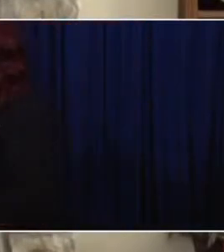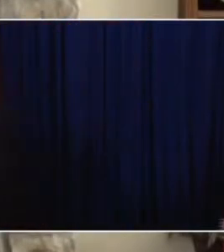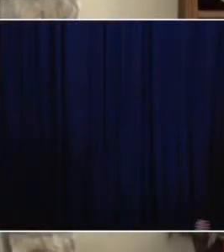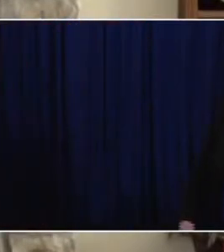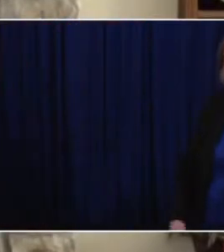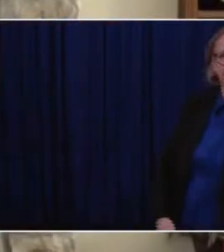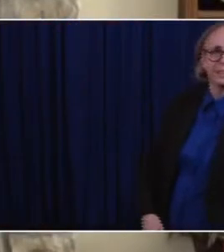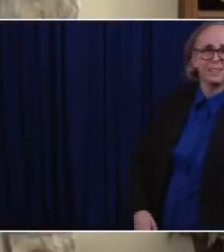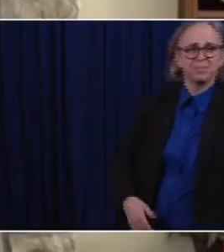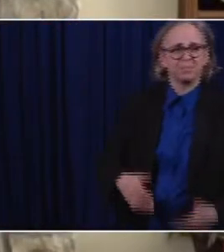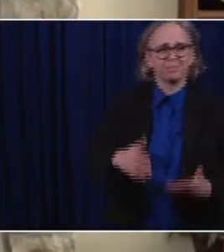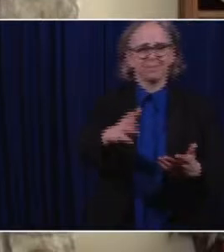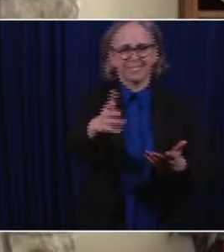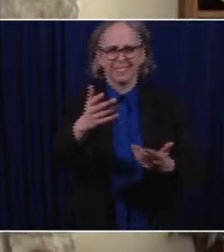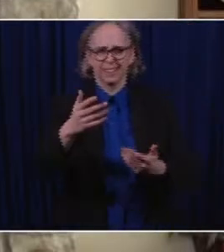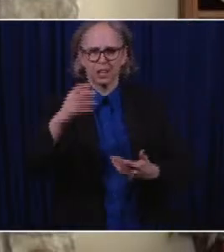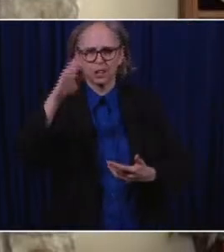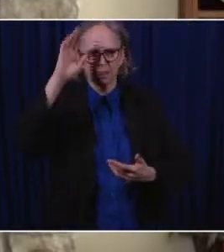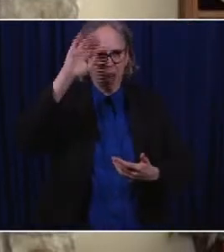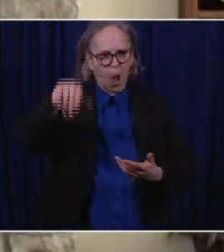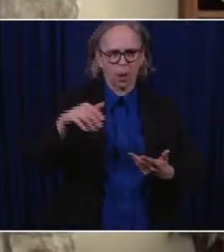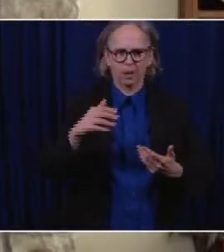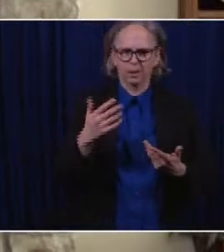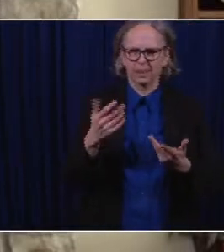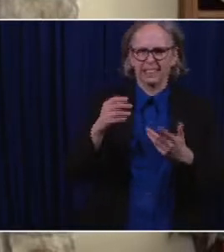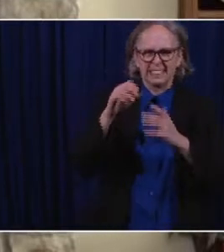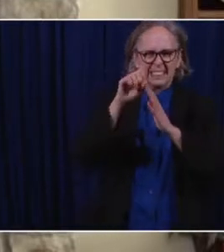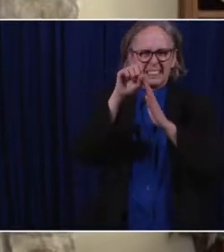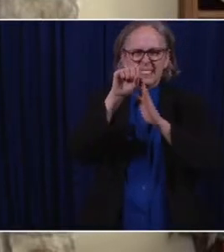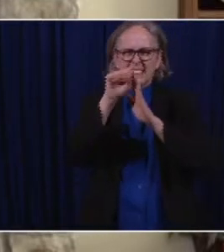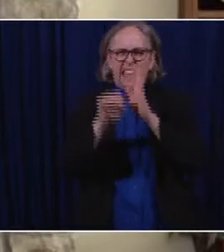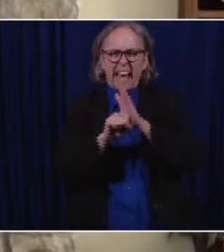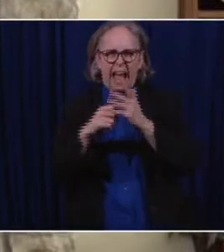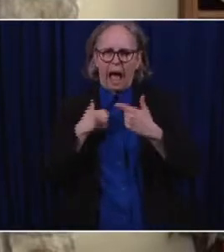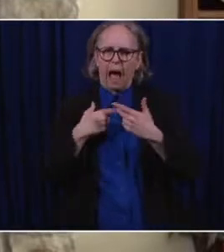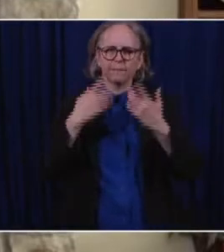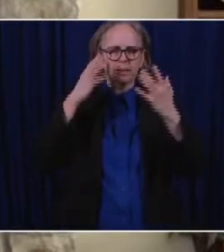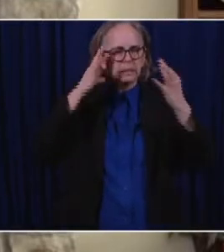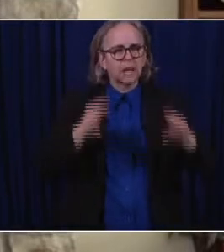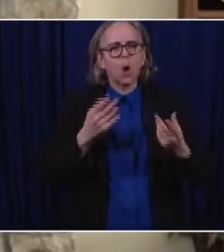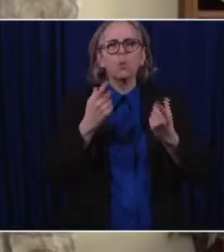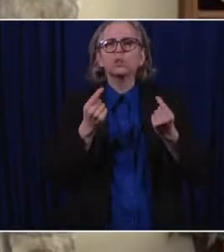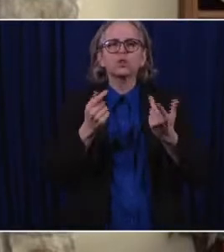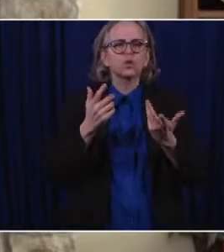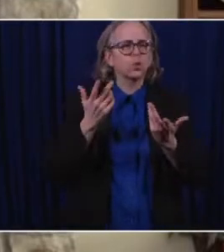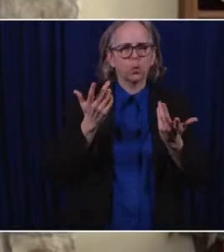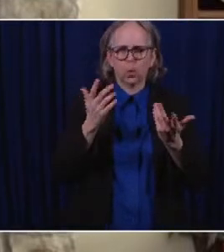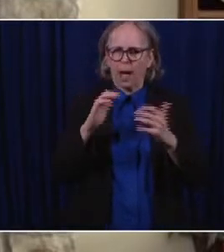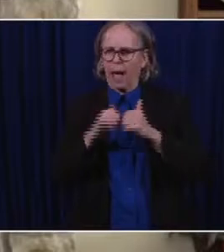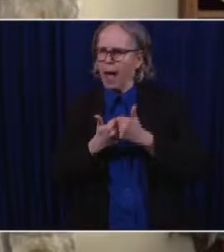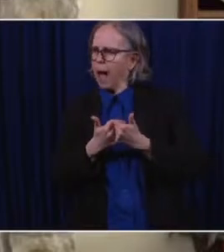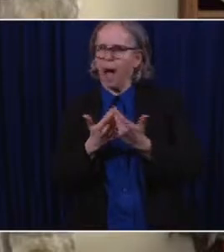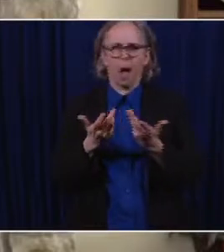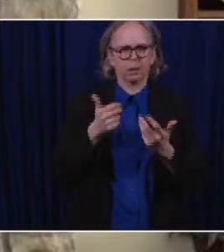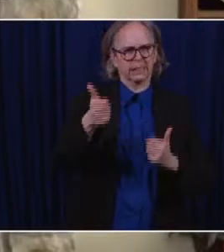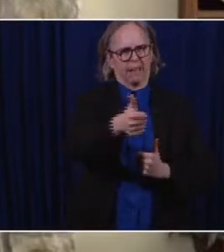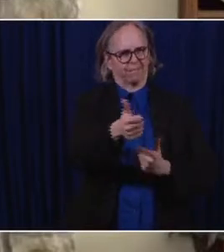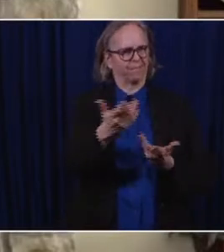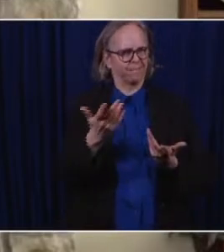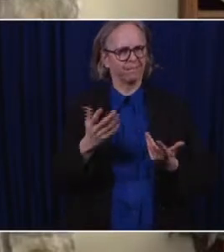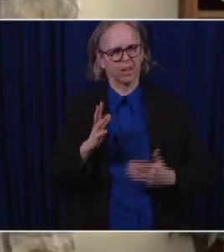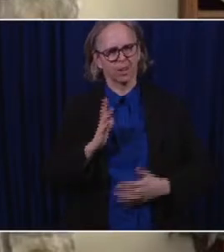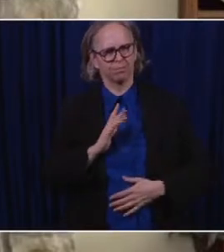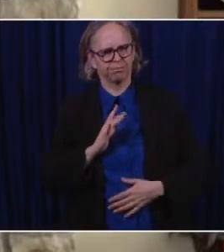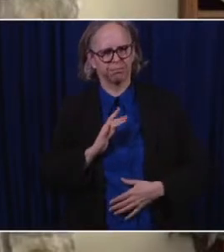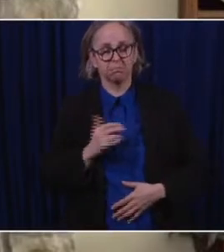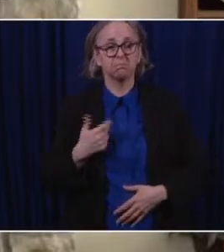a plan, and I laid out some benchmarks. Legislature had asked us for benchmarks. Other people